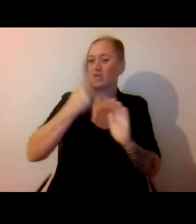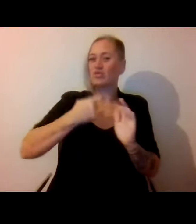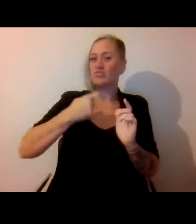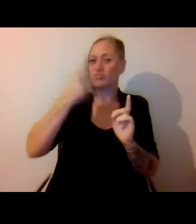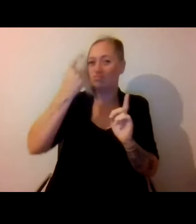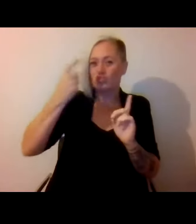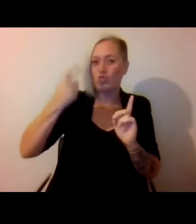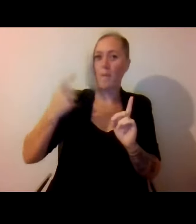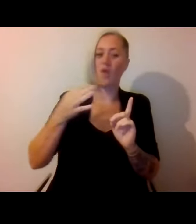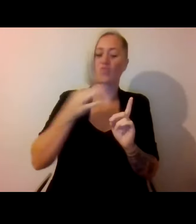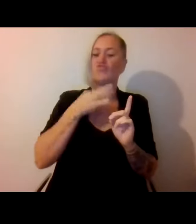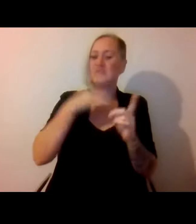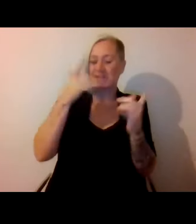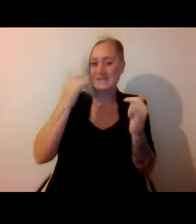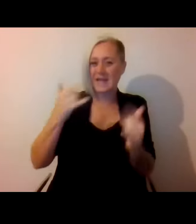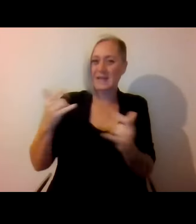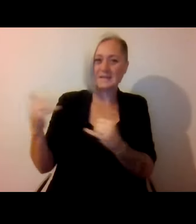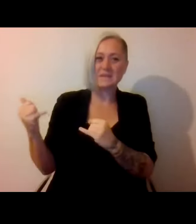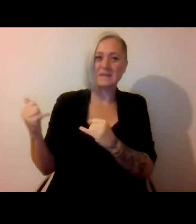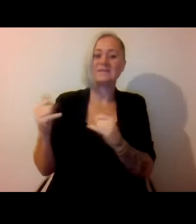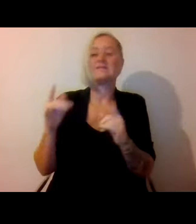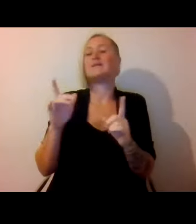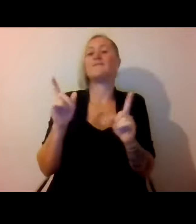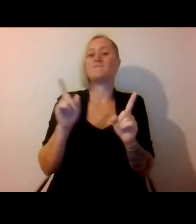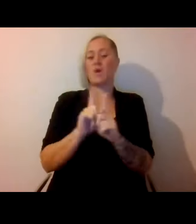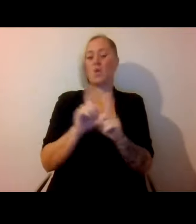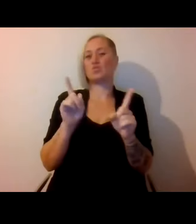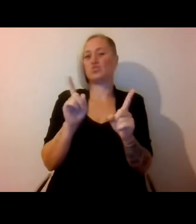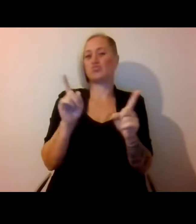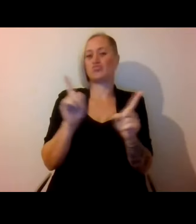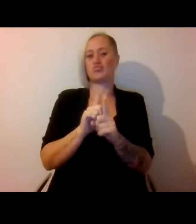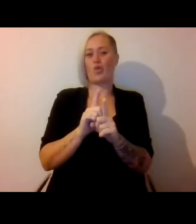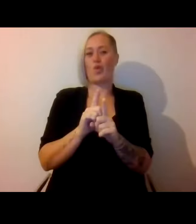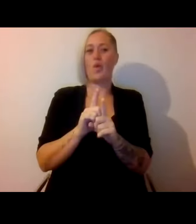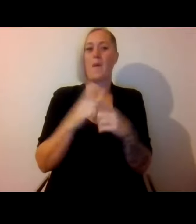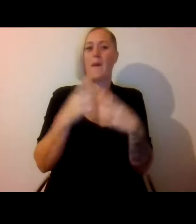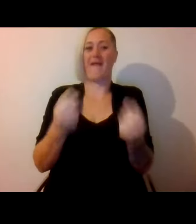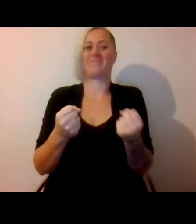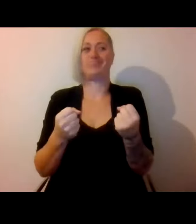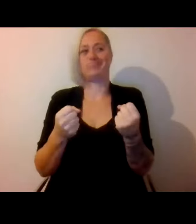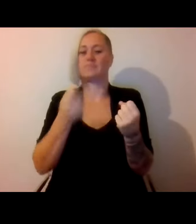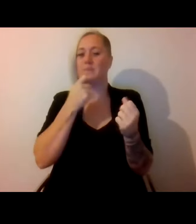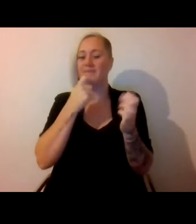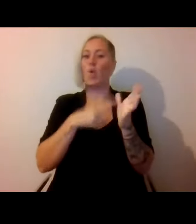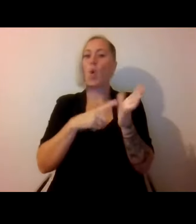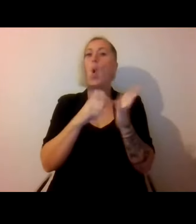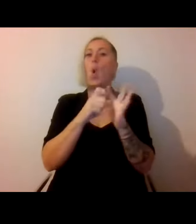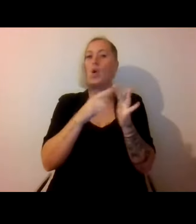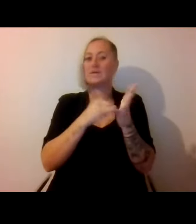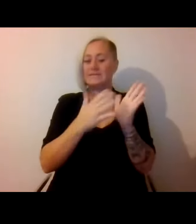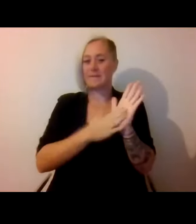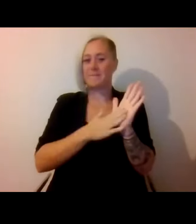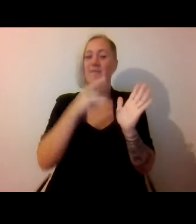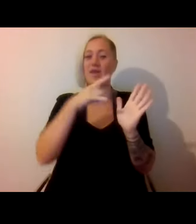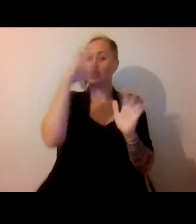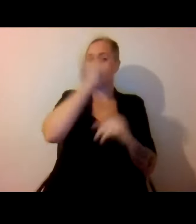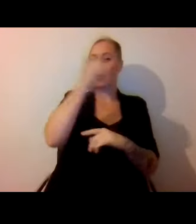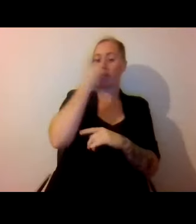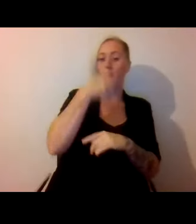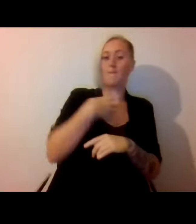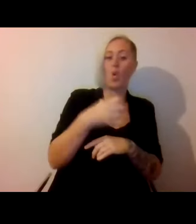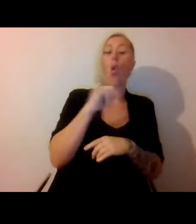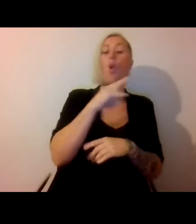assessment. They also have a bit of autism. They assume they know more or are correct